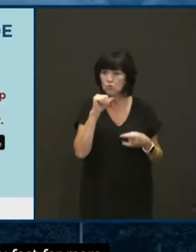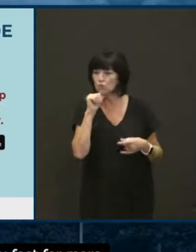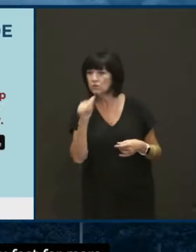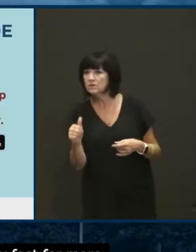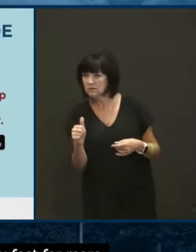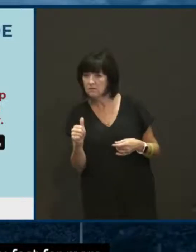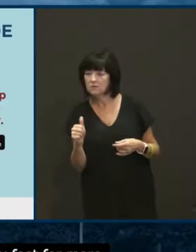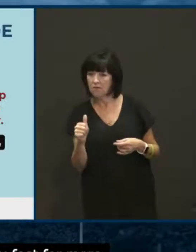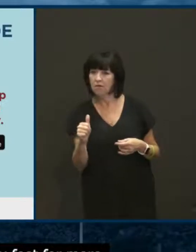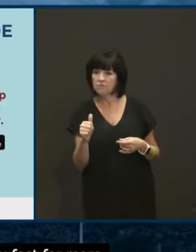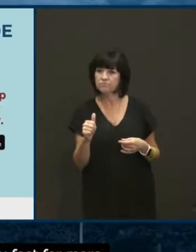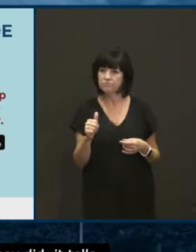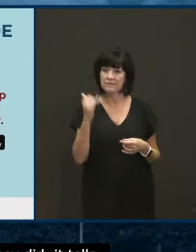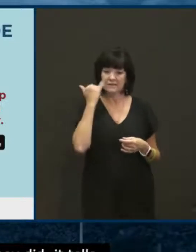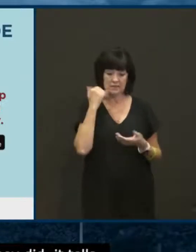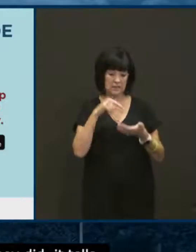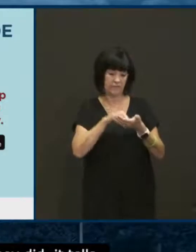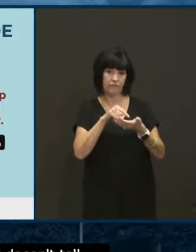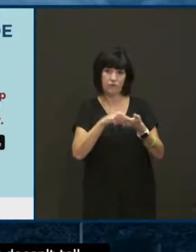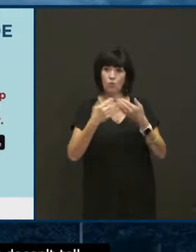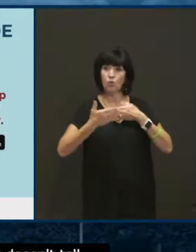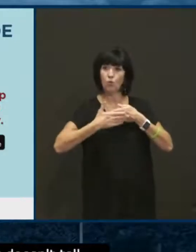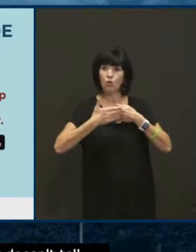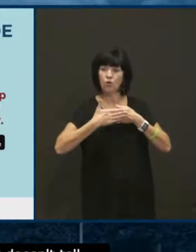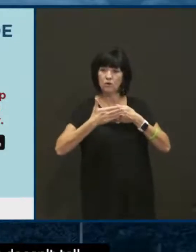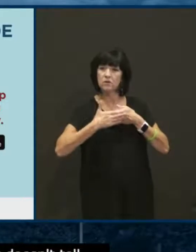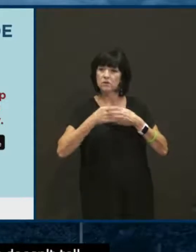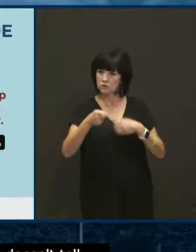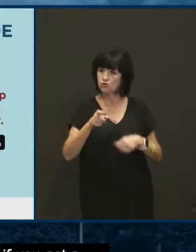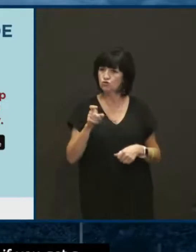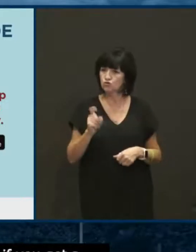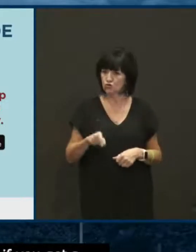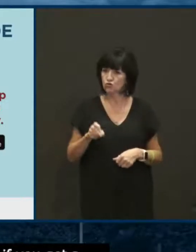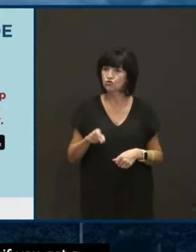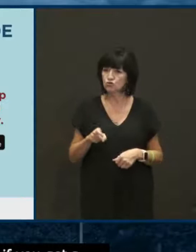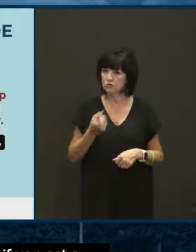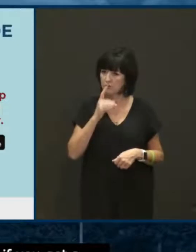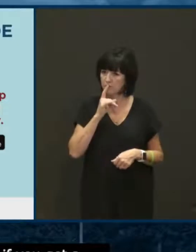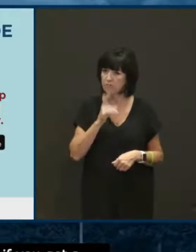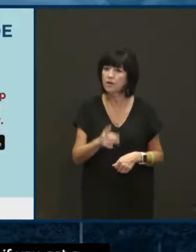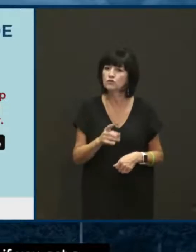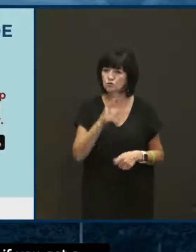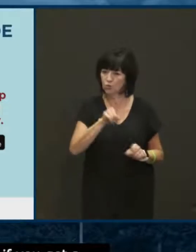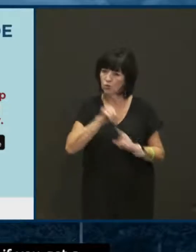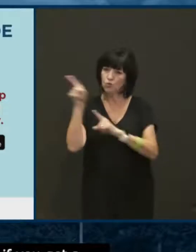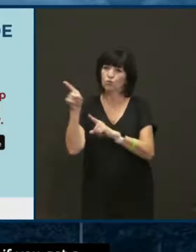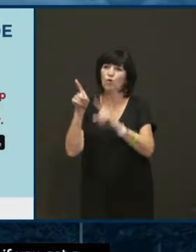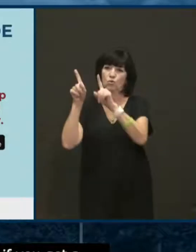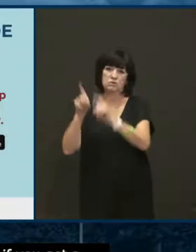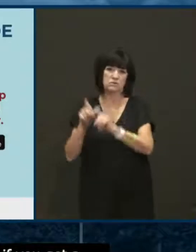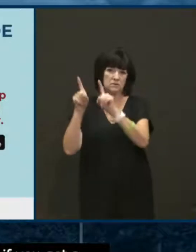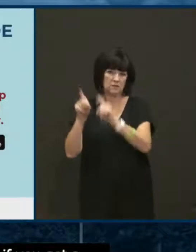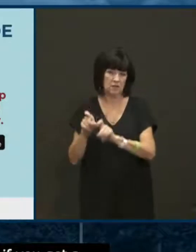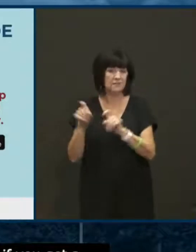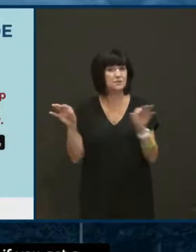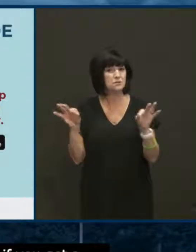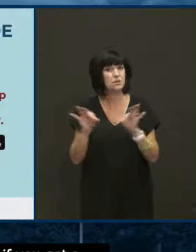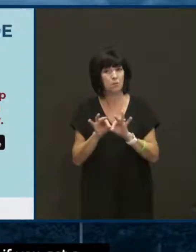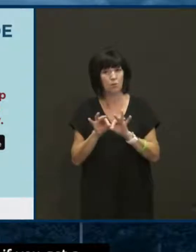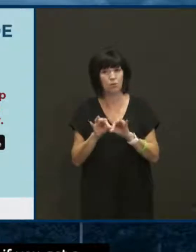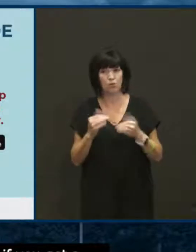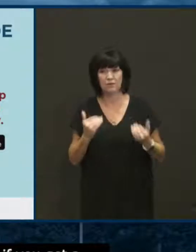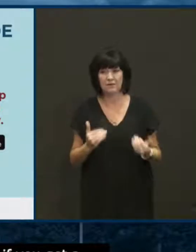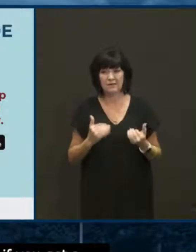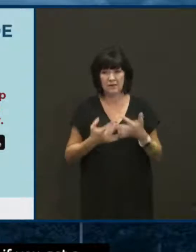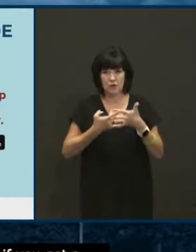if you get a warning there, an alert, you should make sure that you get tested. It's important as we move into